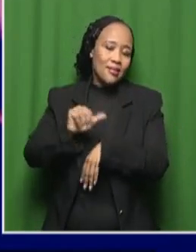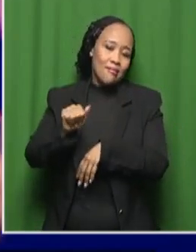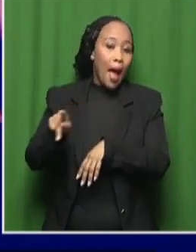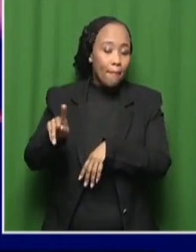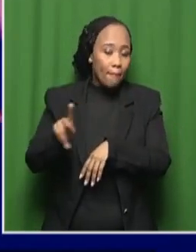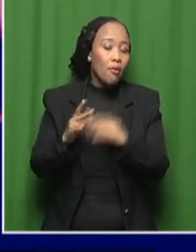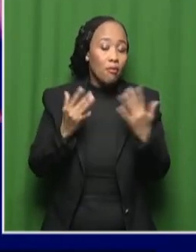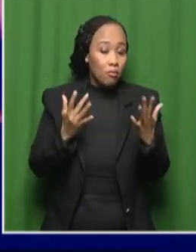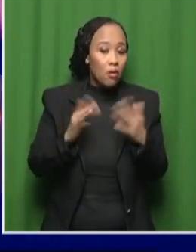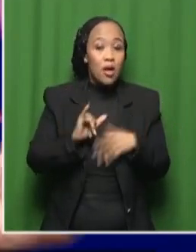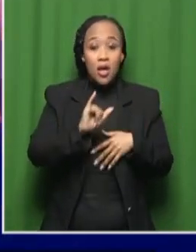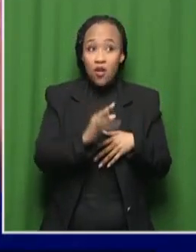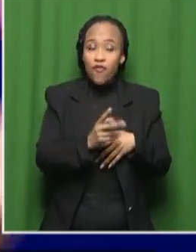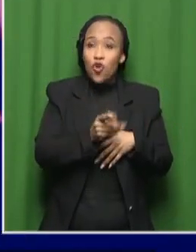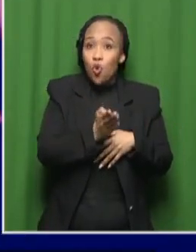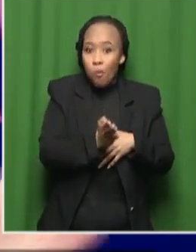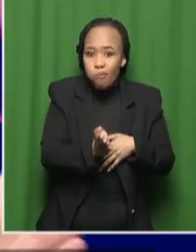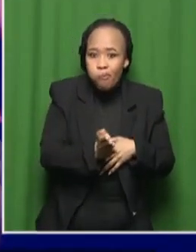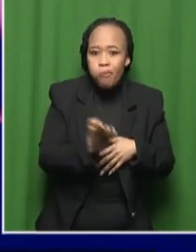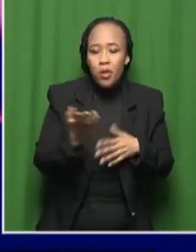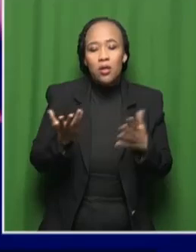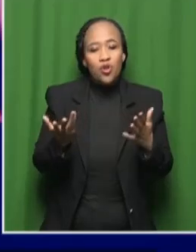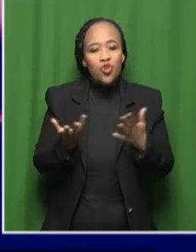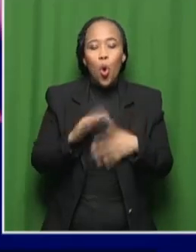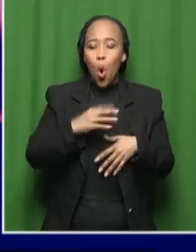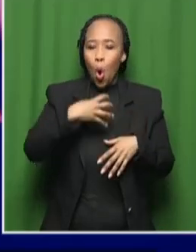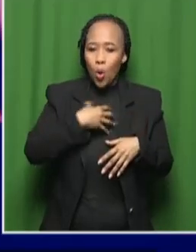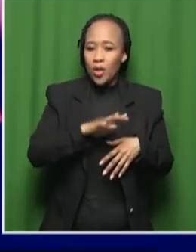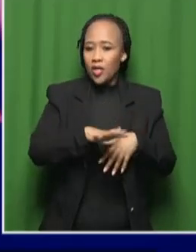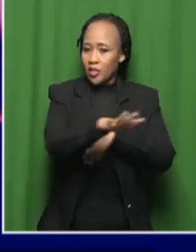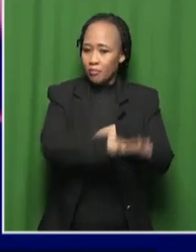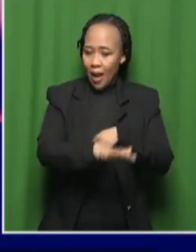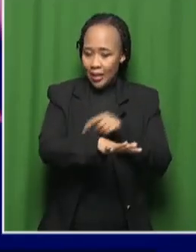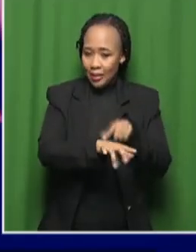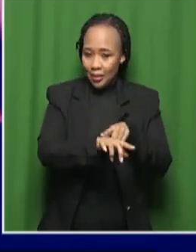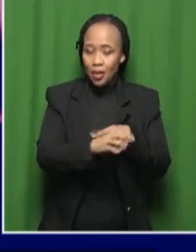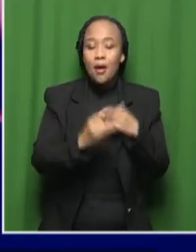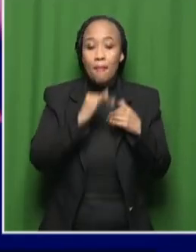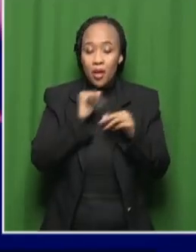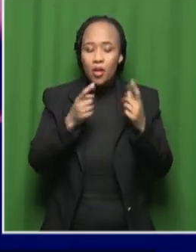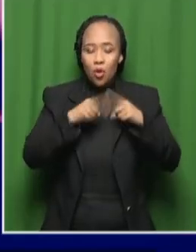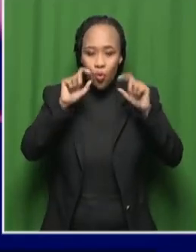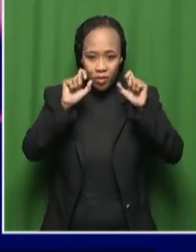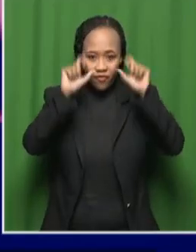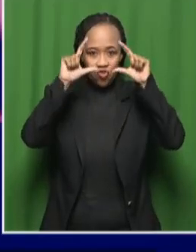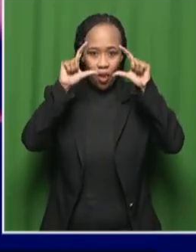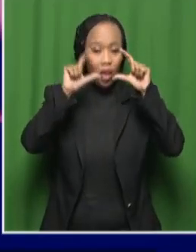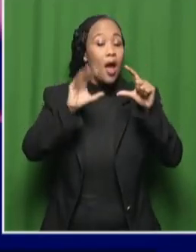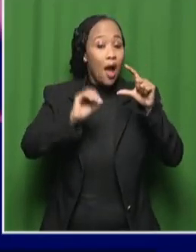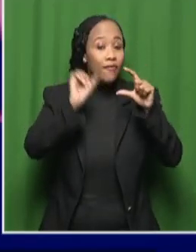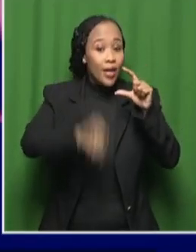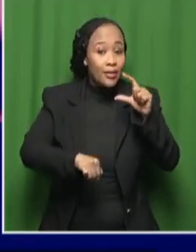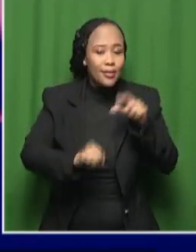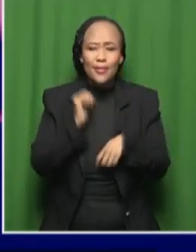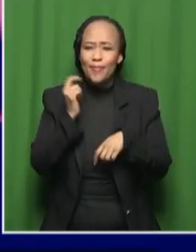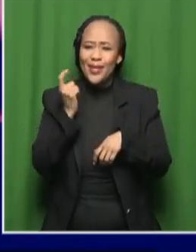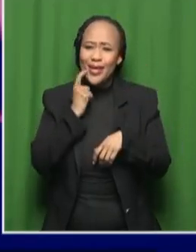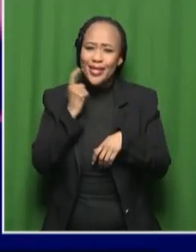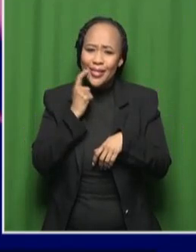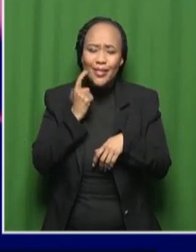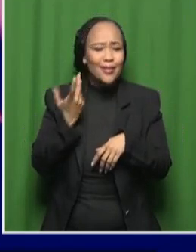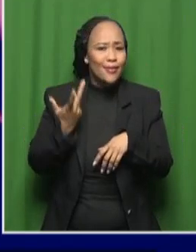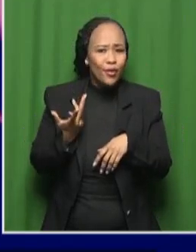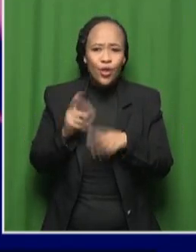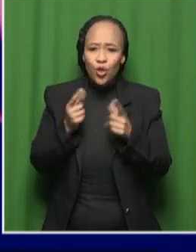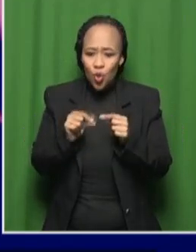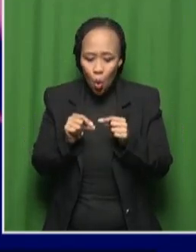there when you're well or sick on your whole spectrum. So we are very visual. We have less copy. It's very easy and intuitive to navigate through